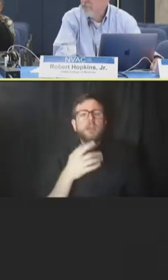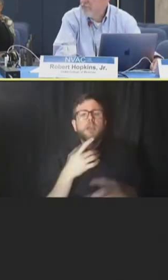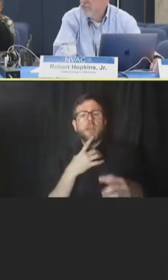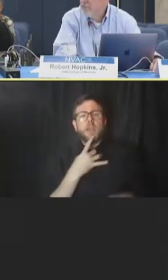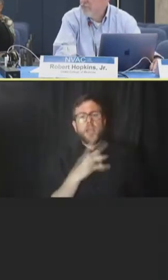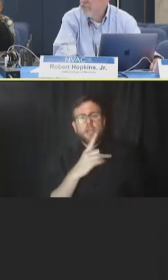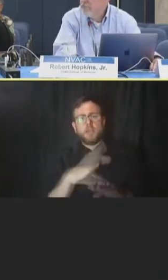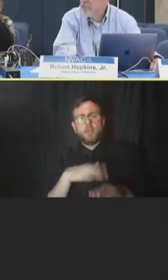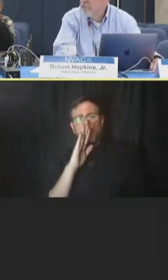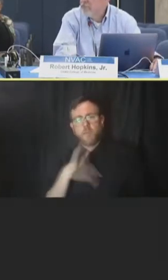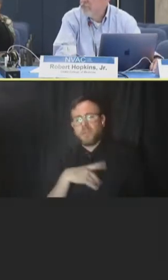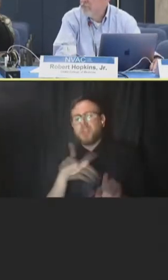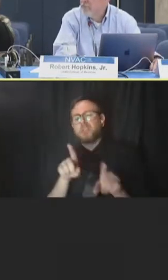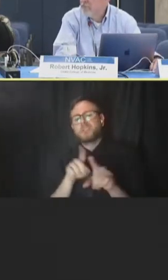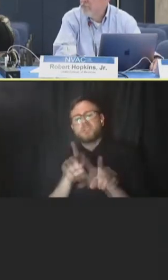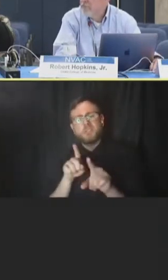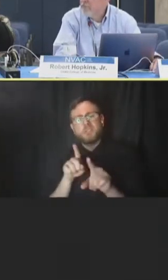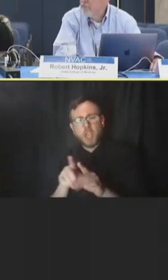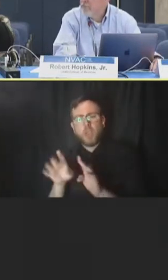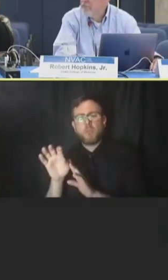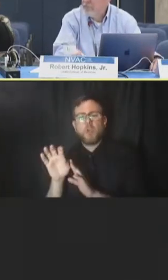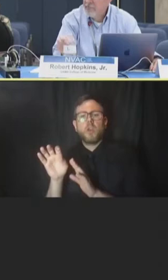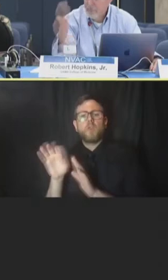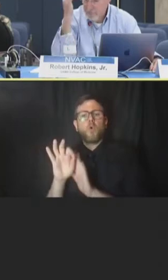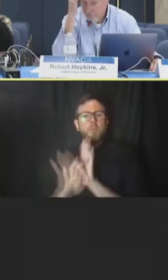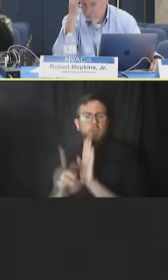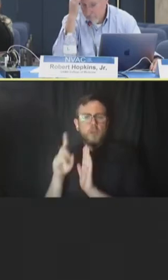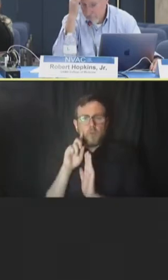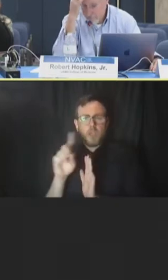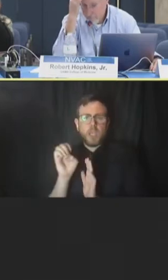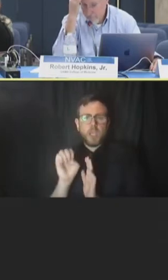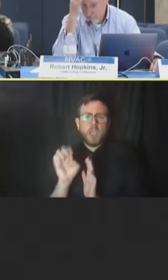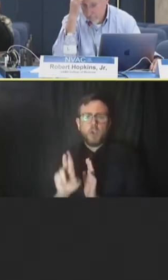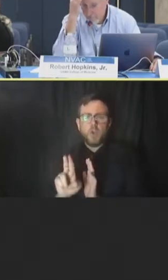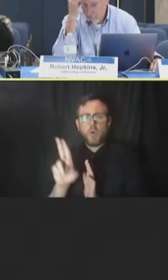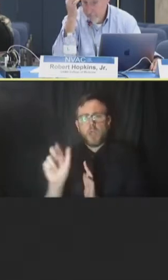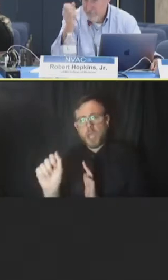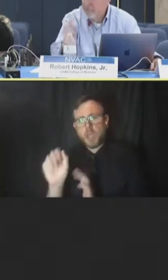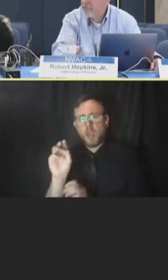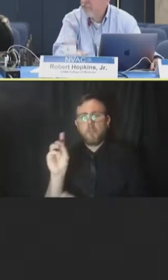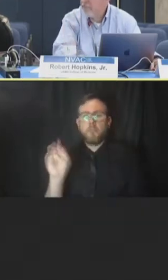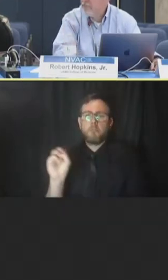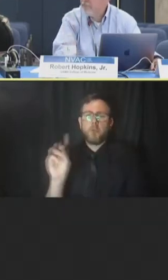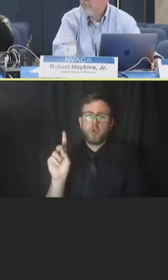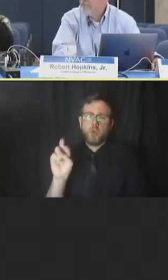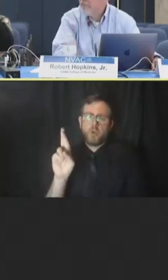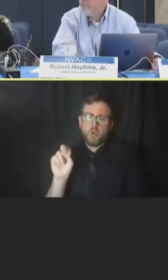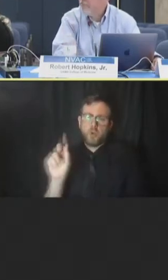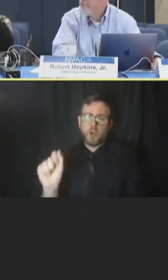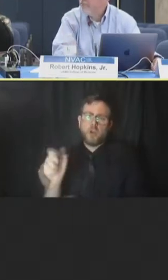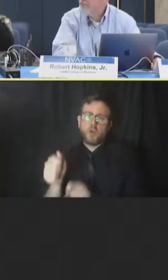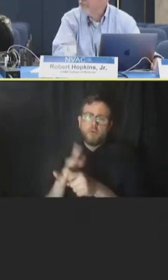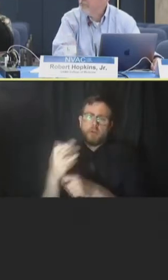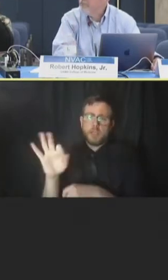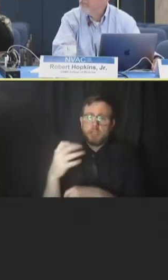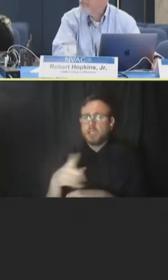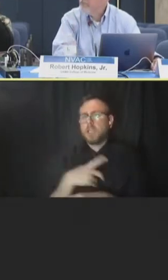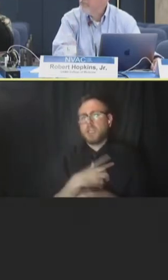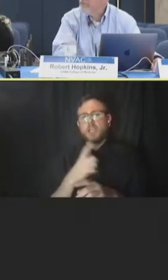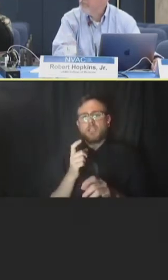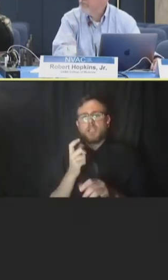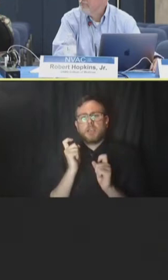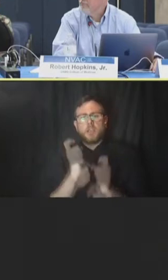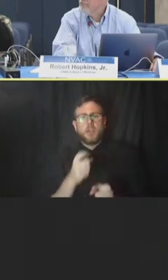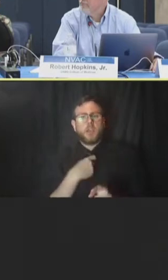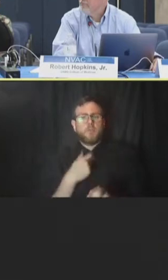Spikevax is the same formulation as the EUA Moderna COVID-19 vaccine. and is administered as a primary series of